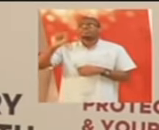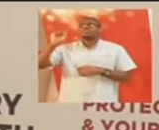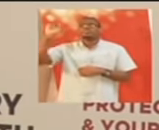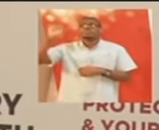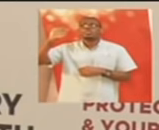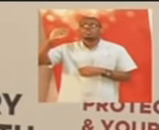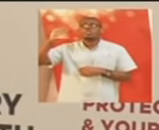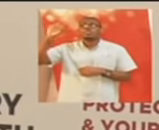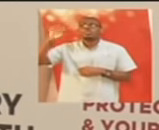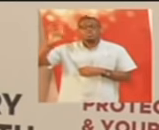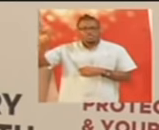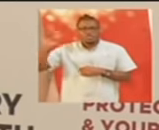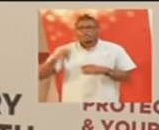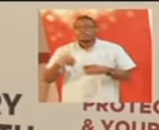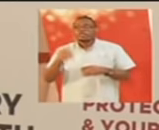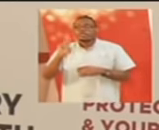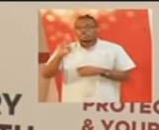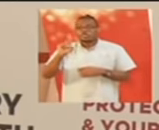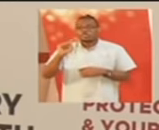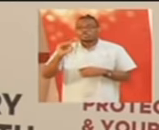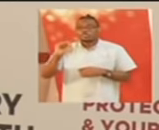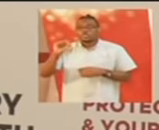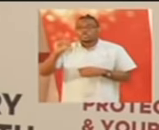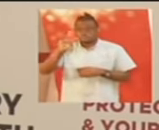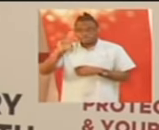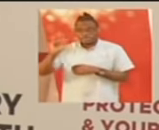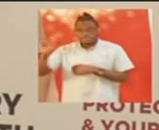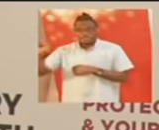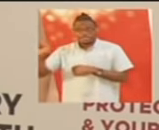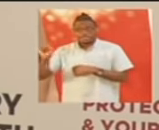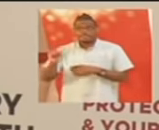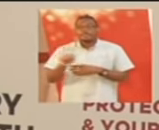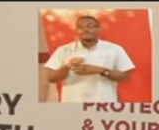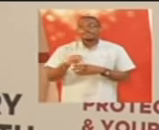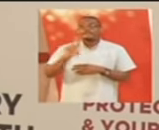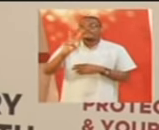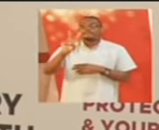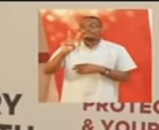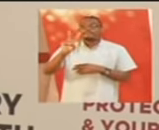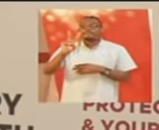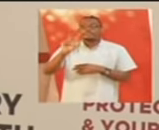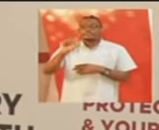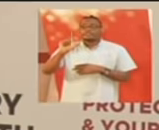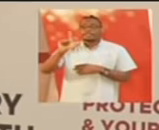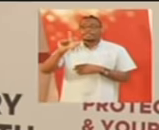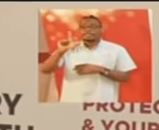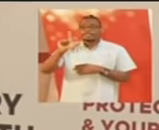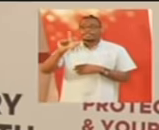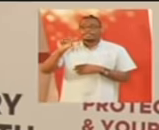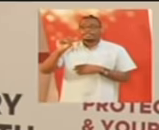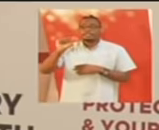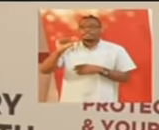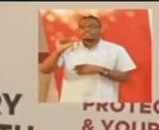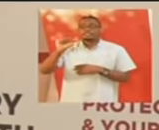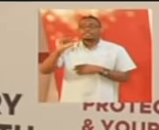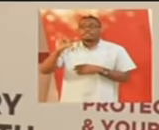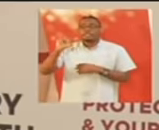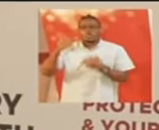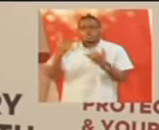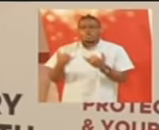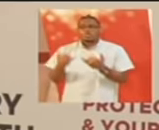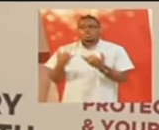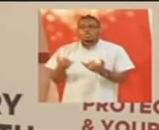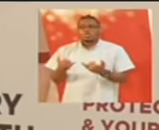us an additional 150 beds that can be used for either a step-down or a quarantine facility.